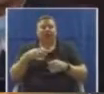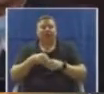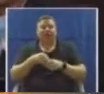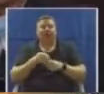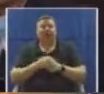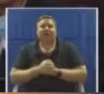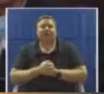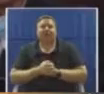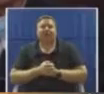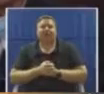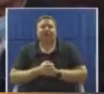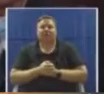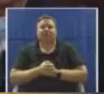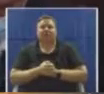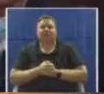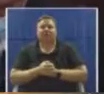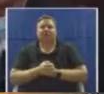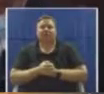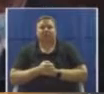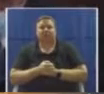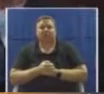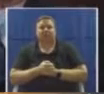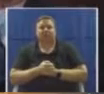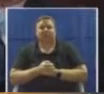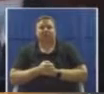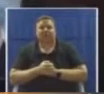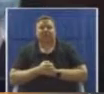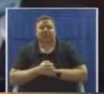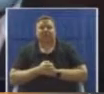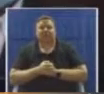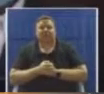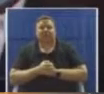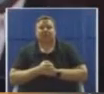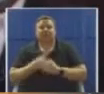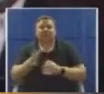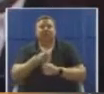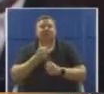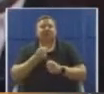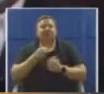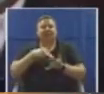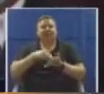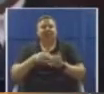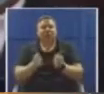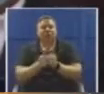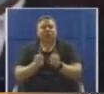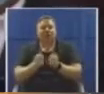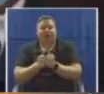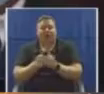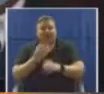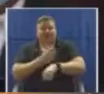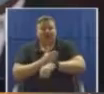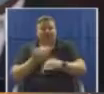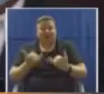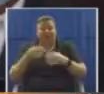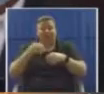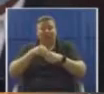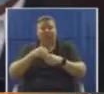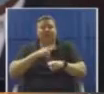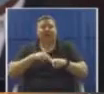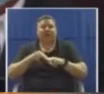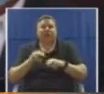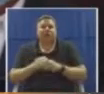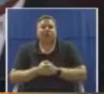of Combating of Activities Act. So let us take a united stand at this time in our nation. Let us stand together